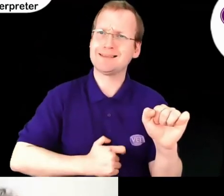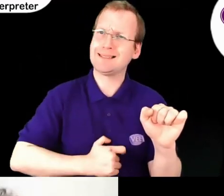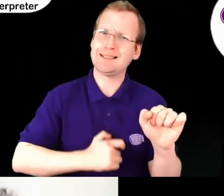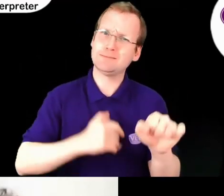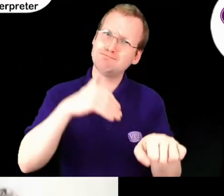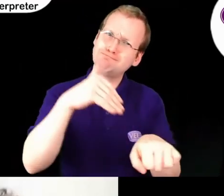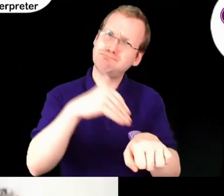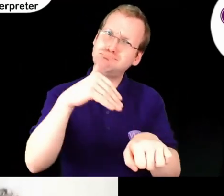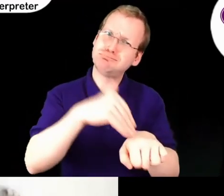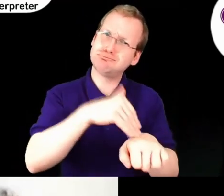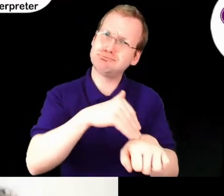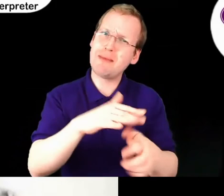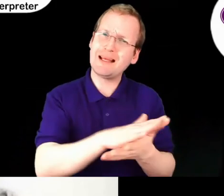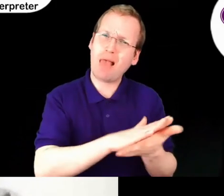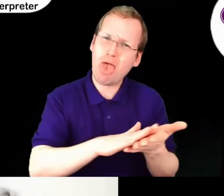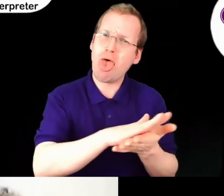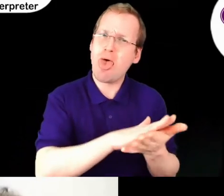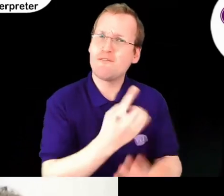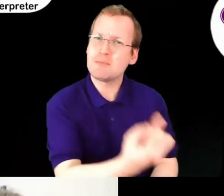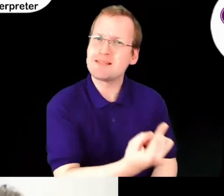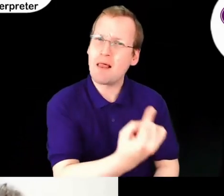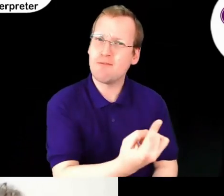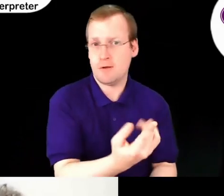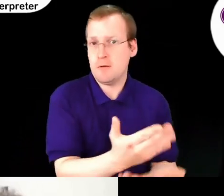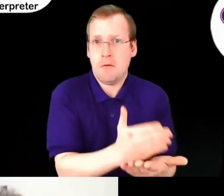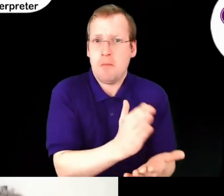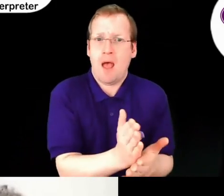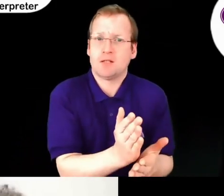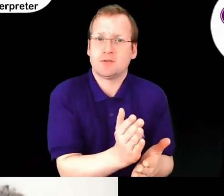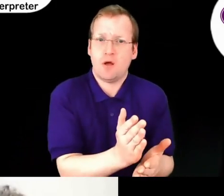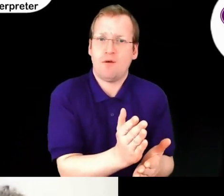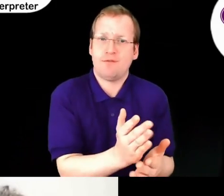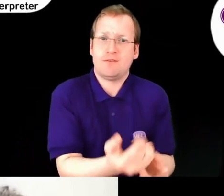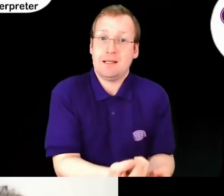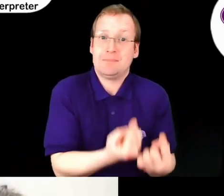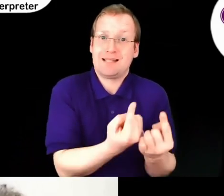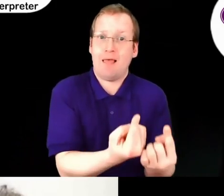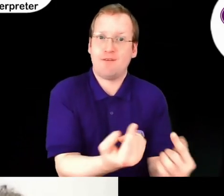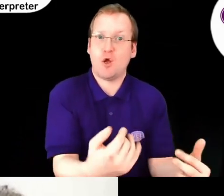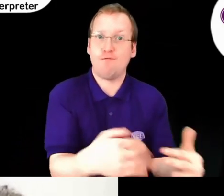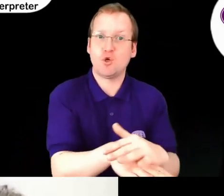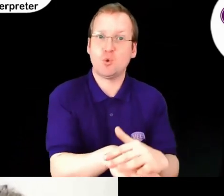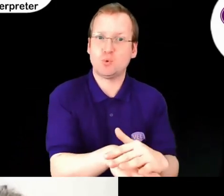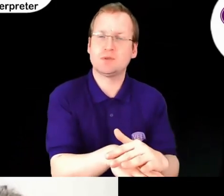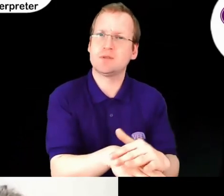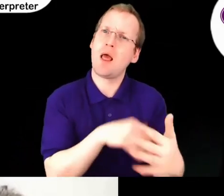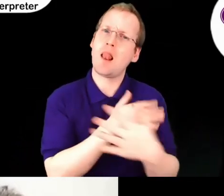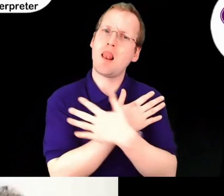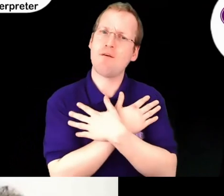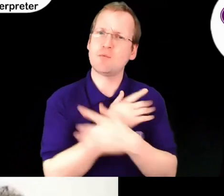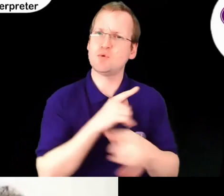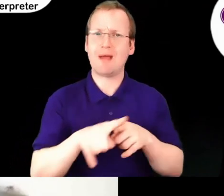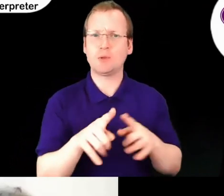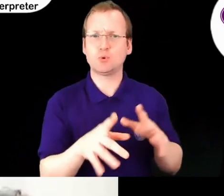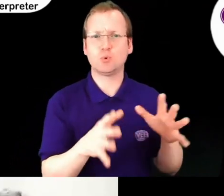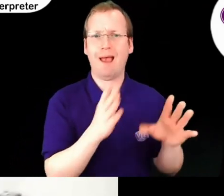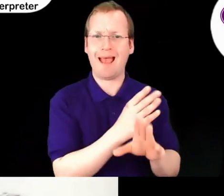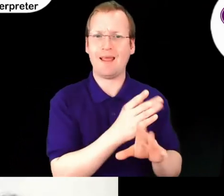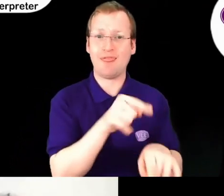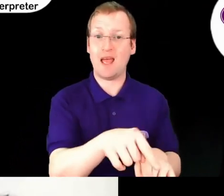him in turmoil, maybe part of the self that he had refused to love and was trying to hide.